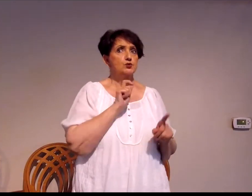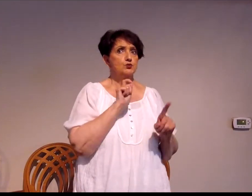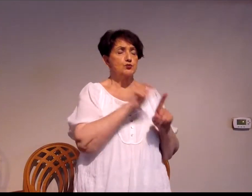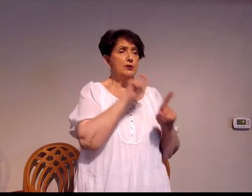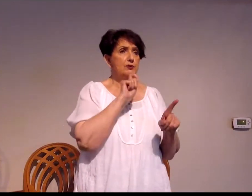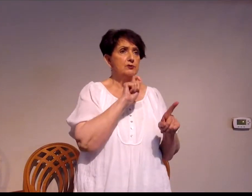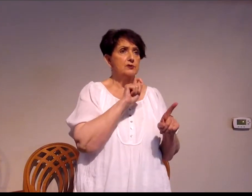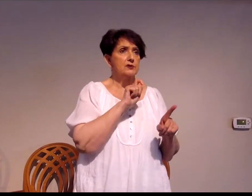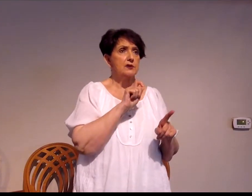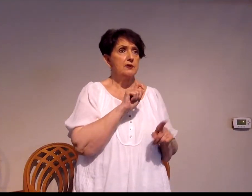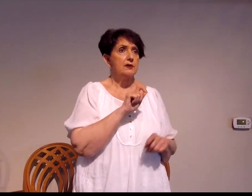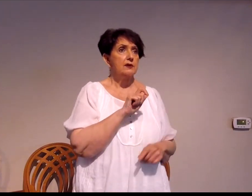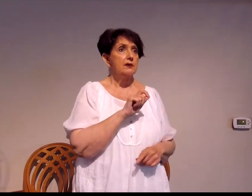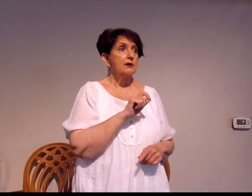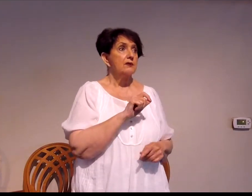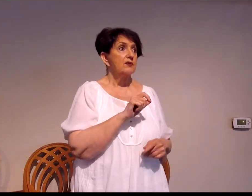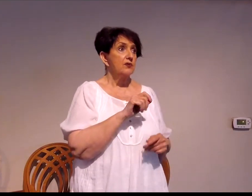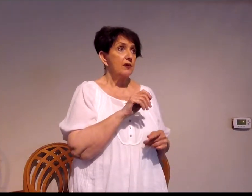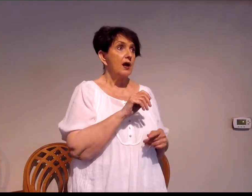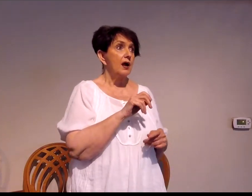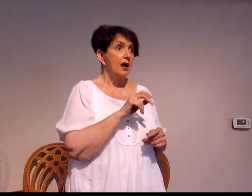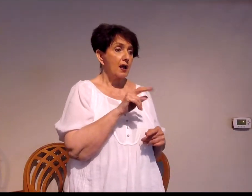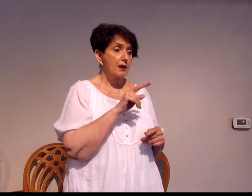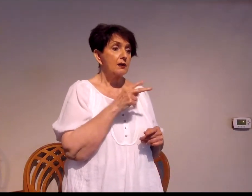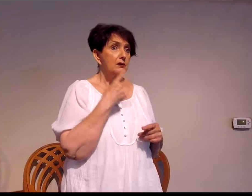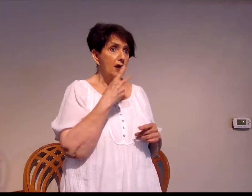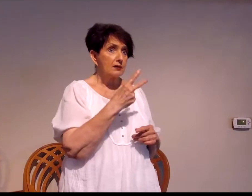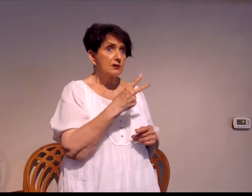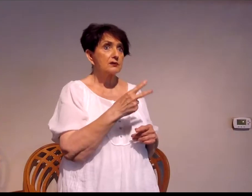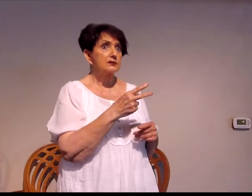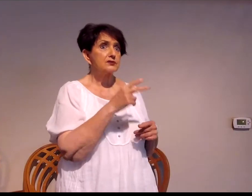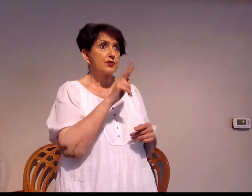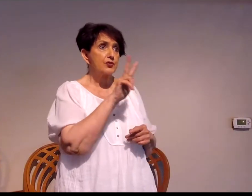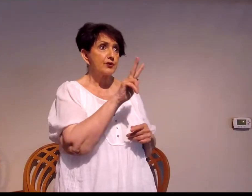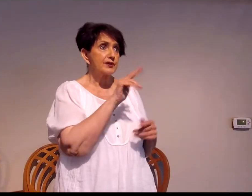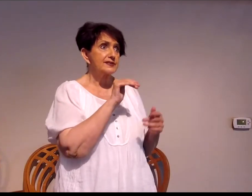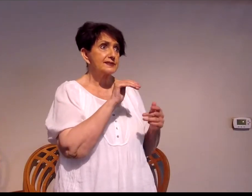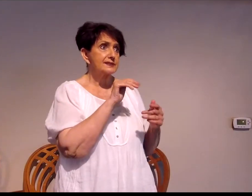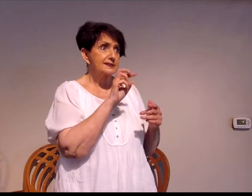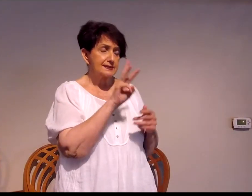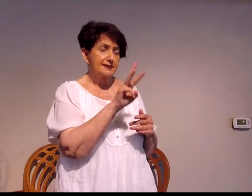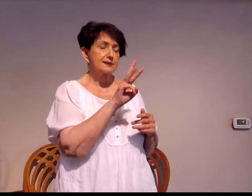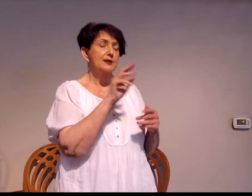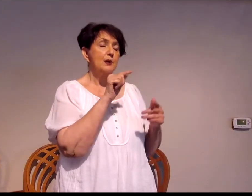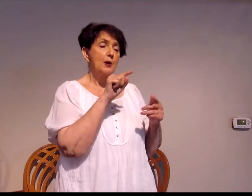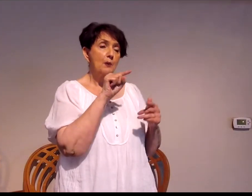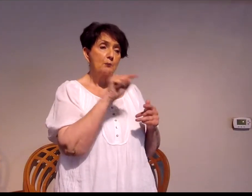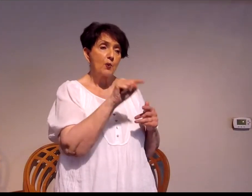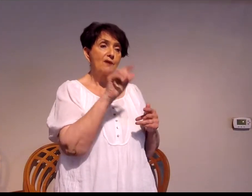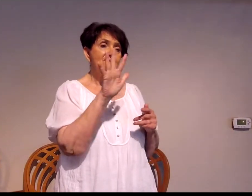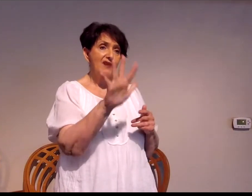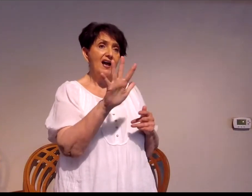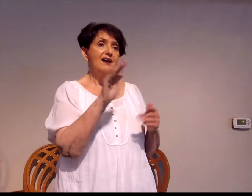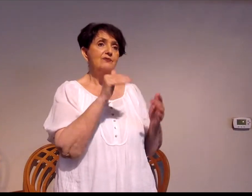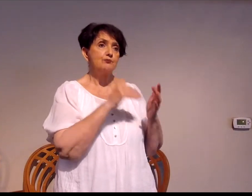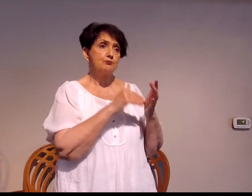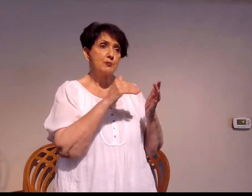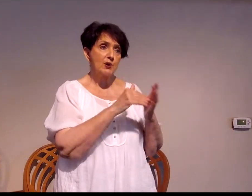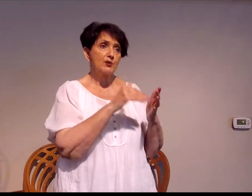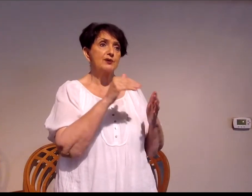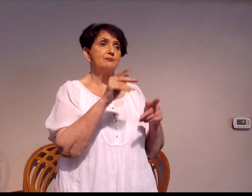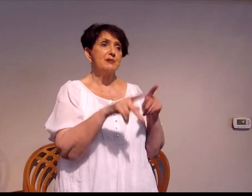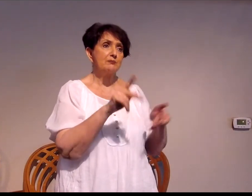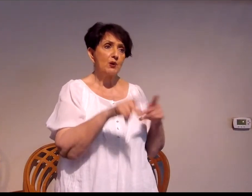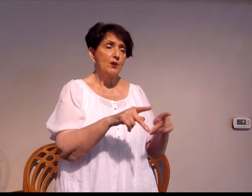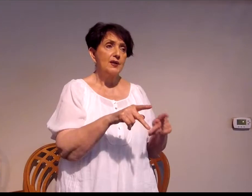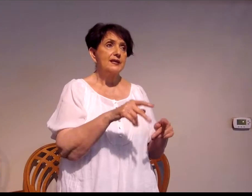approximately 36.5 million smokers in the United States. It's probably good that I don't try to control you or manipulate